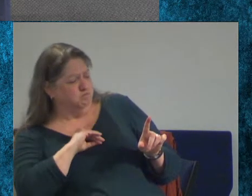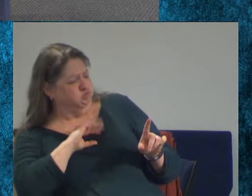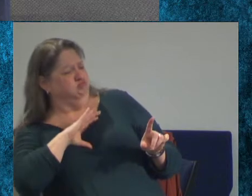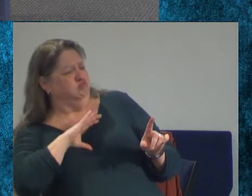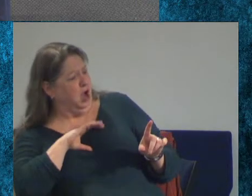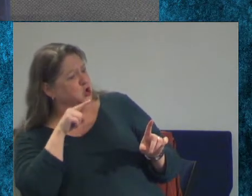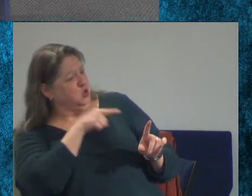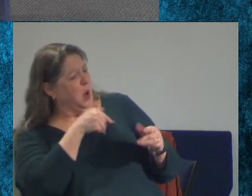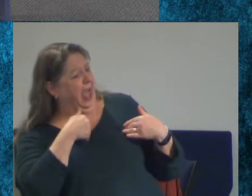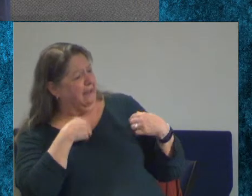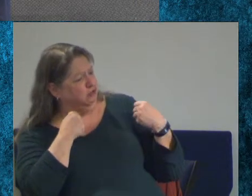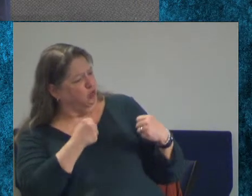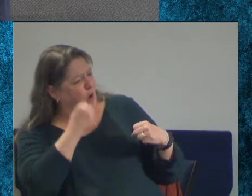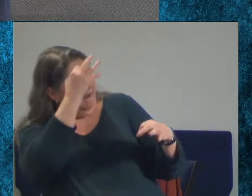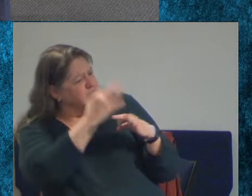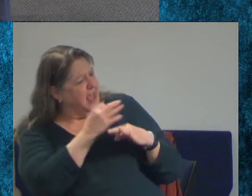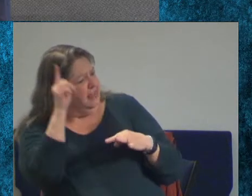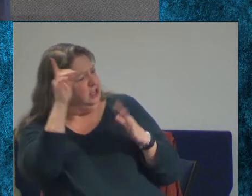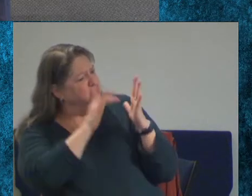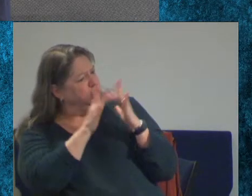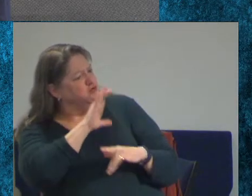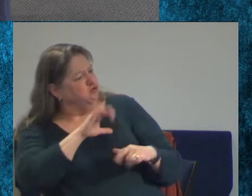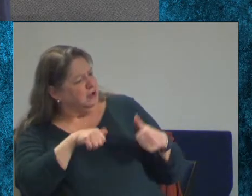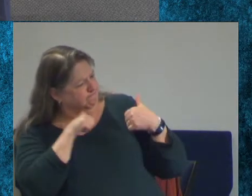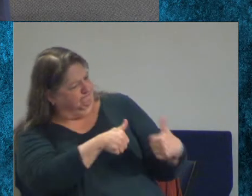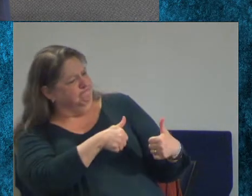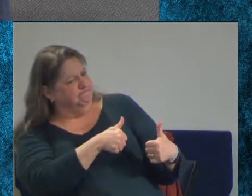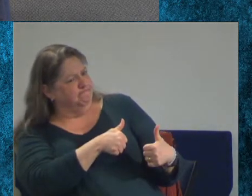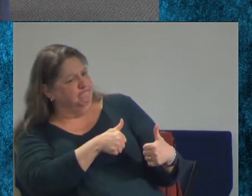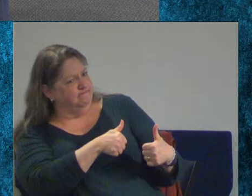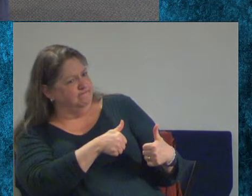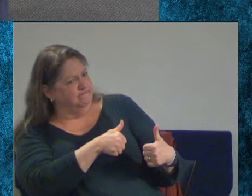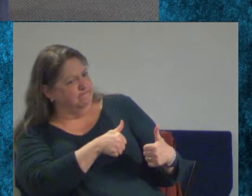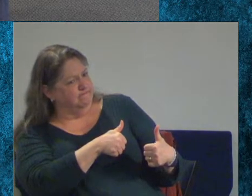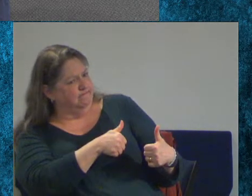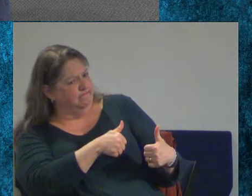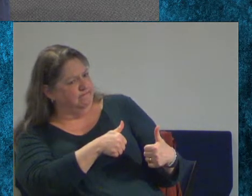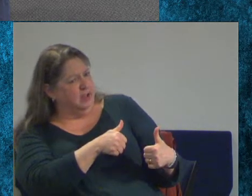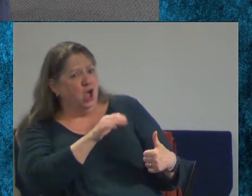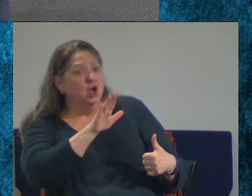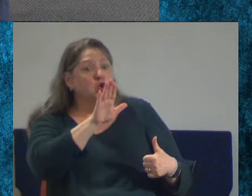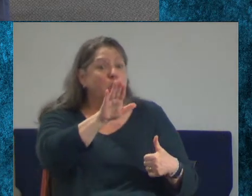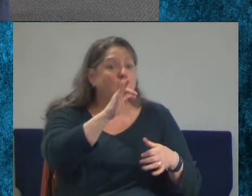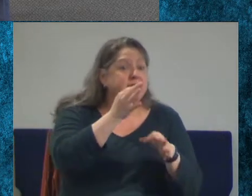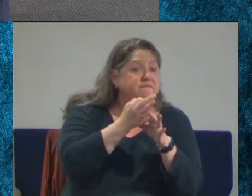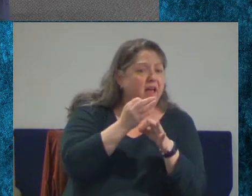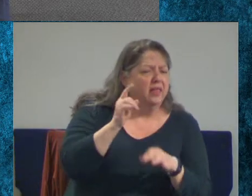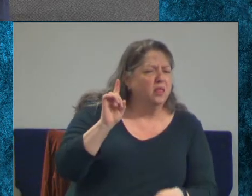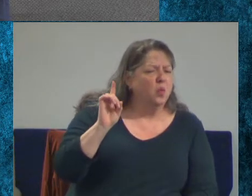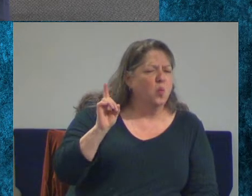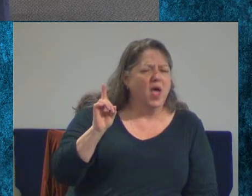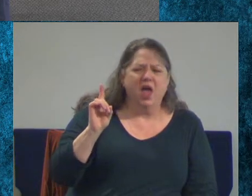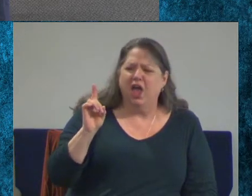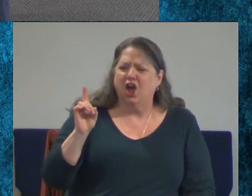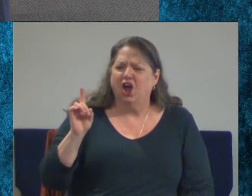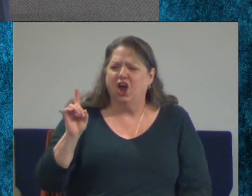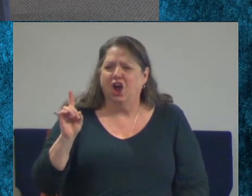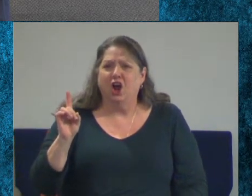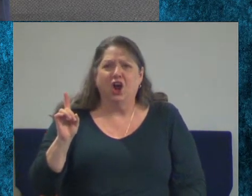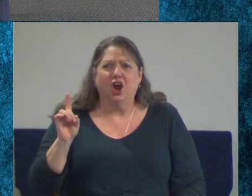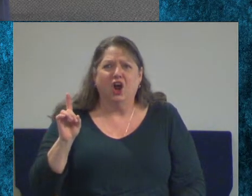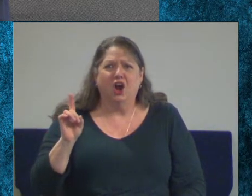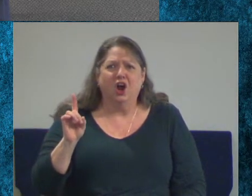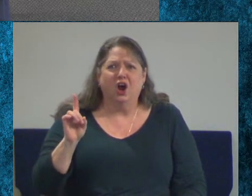Lord Jesus Christ. Where's our faith in today? That's what brought him joy.